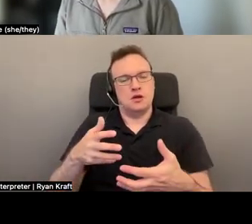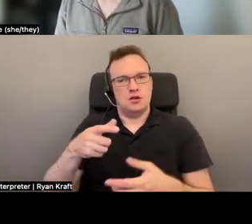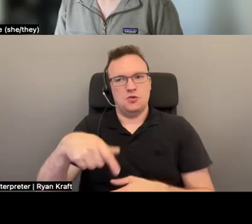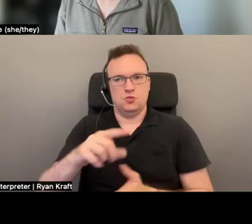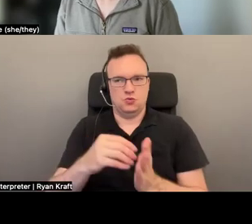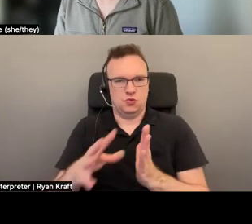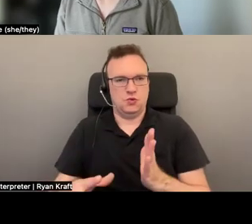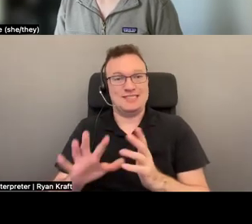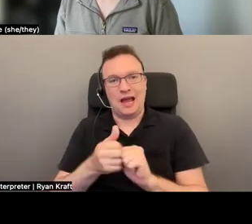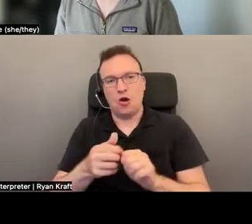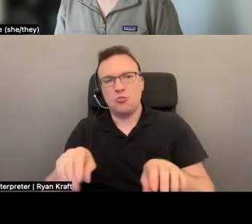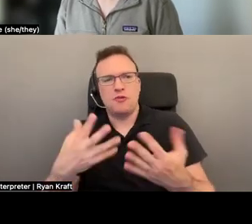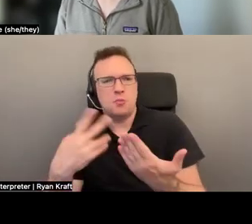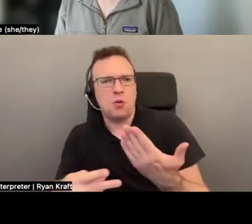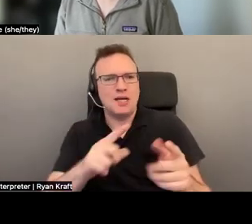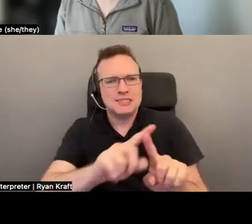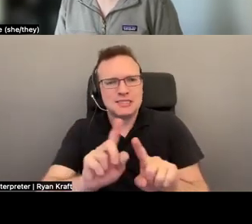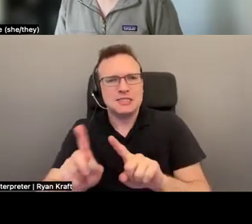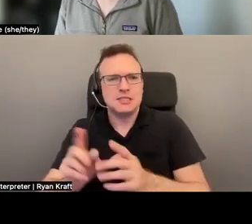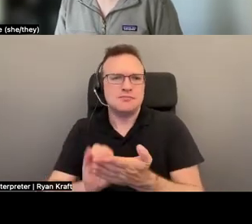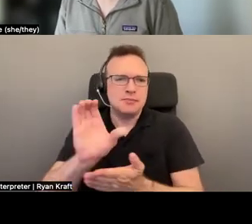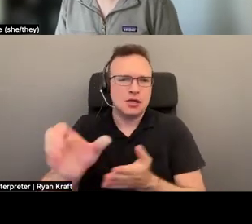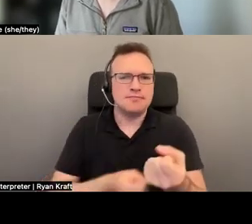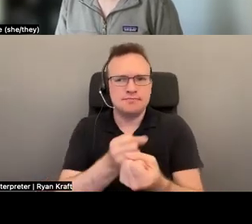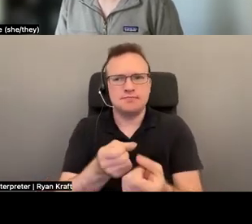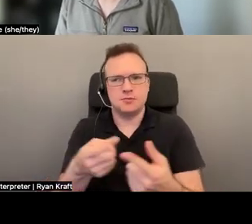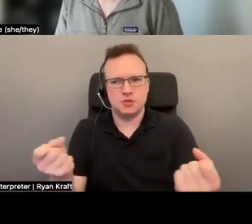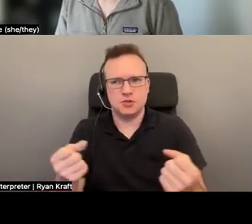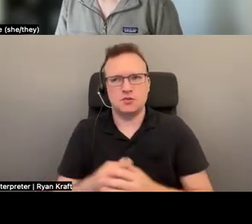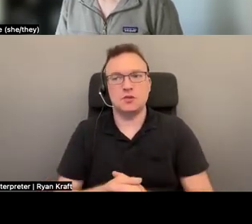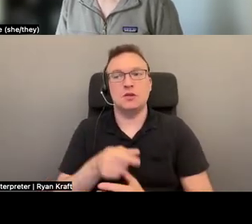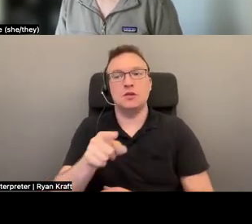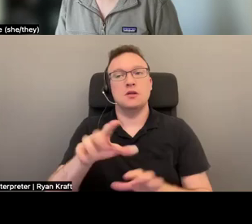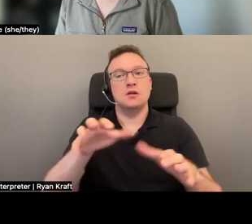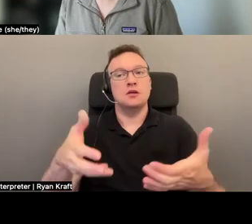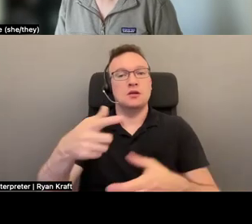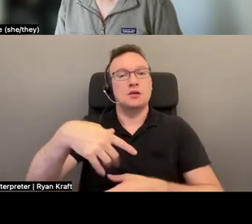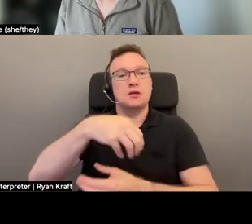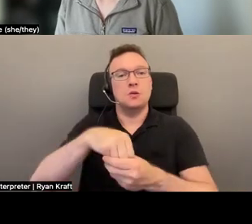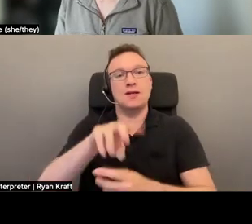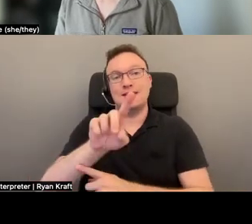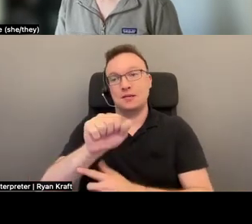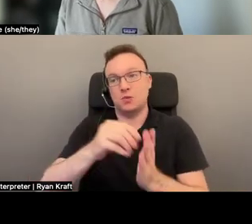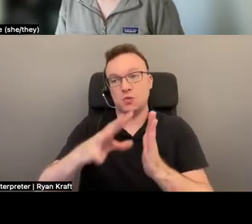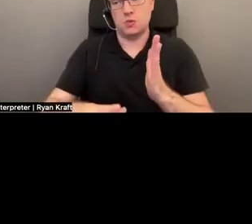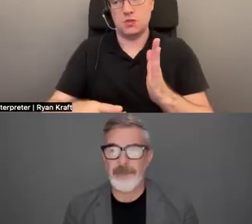programming disabled students as well as